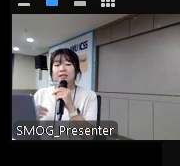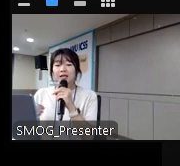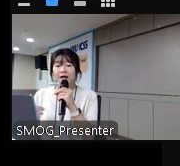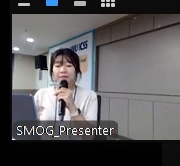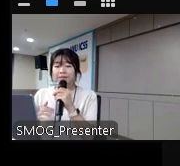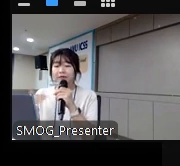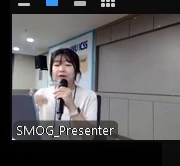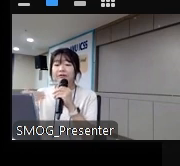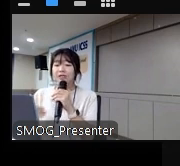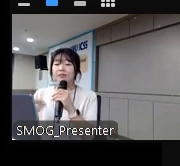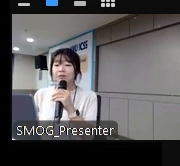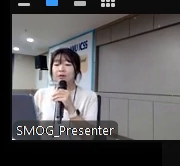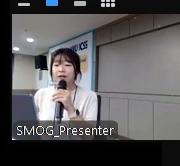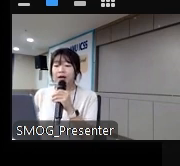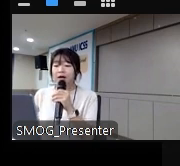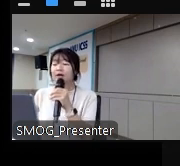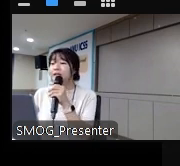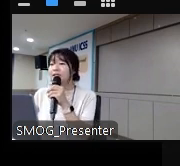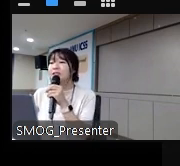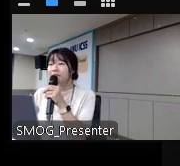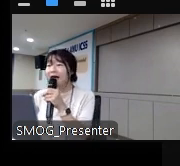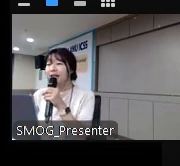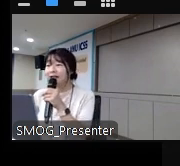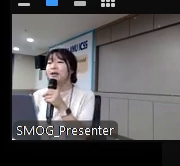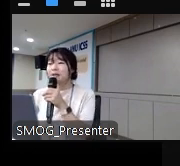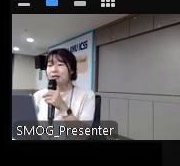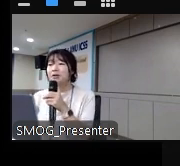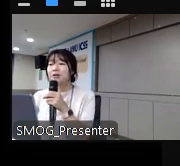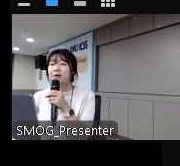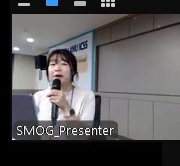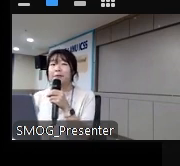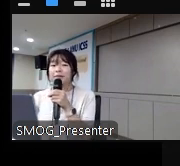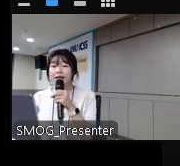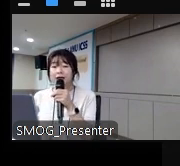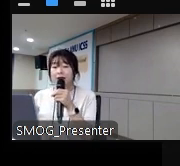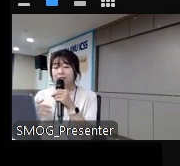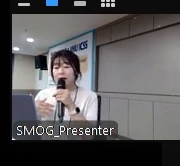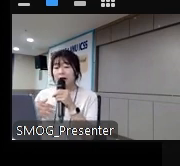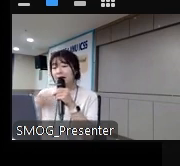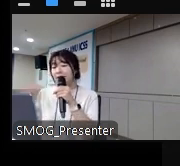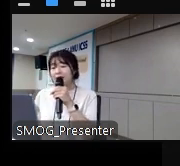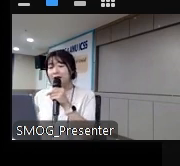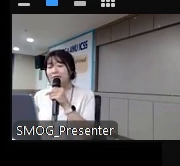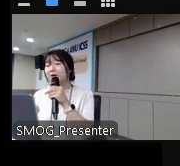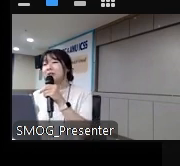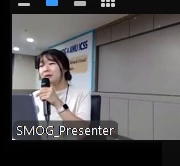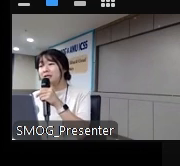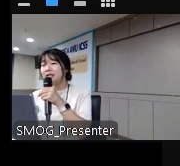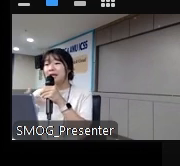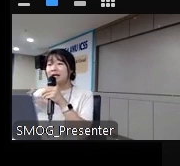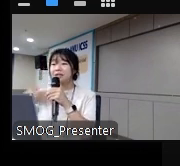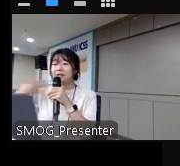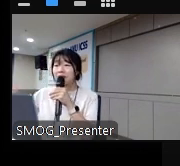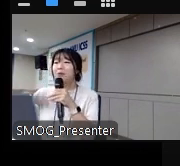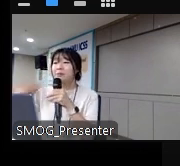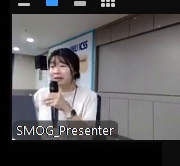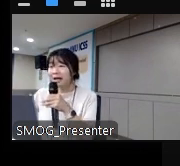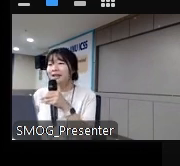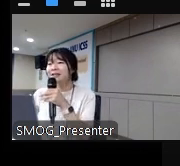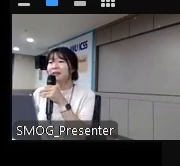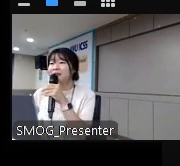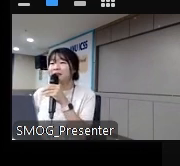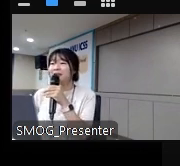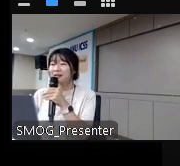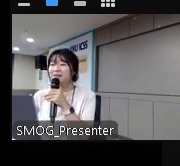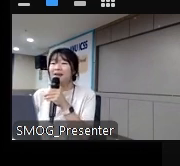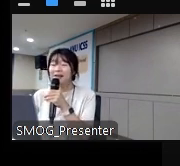least very visible occurrences of that. So they could, instead of code switching, they could actually code blend, so